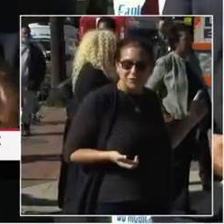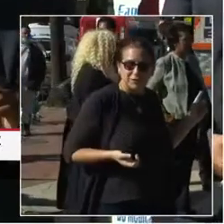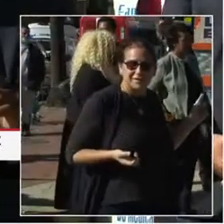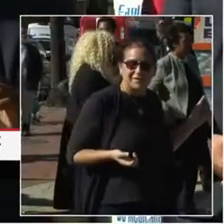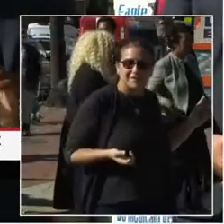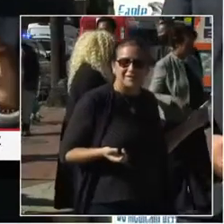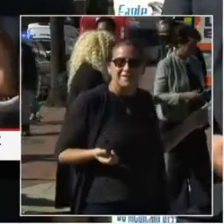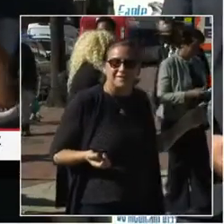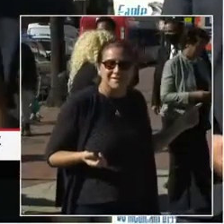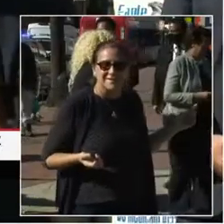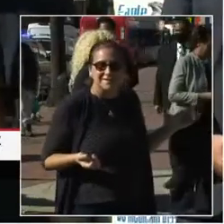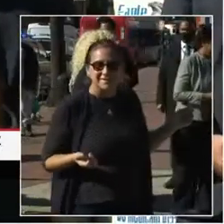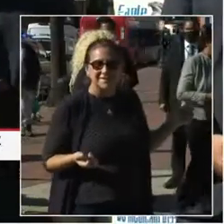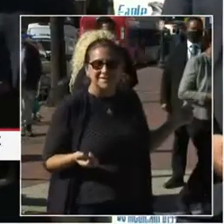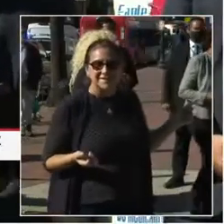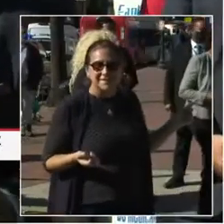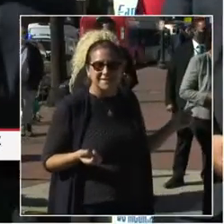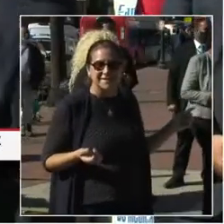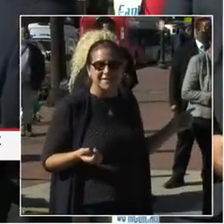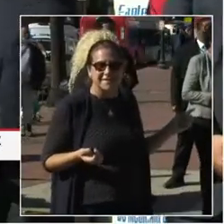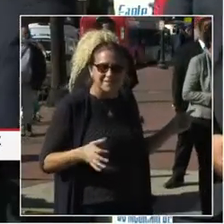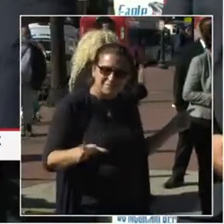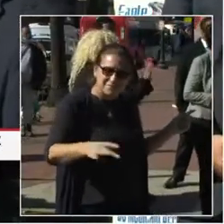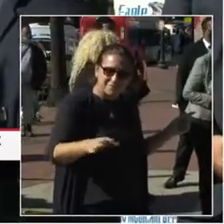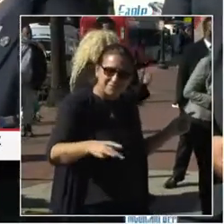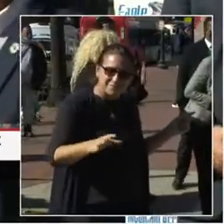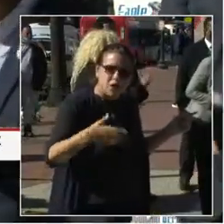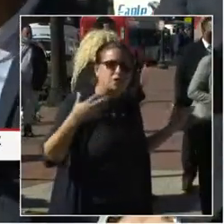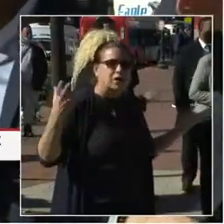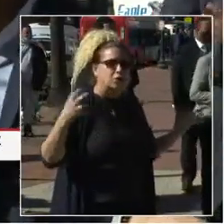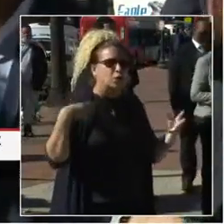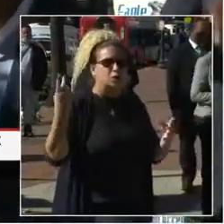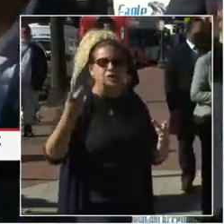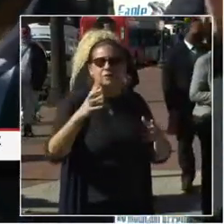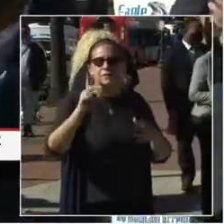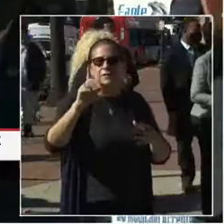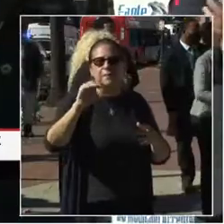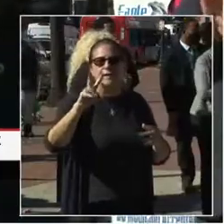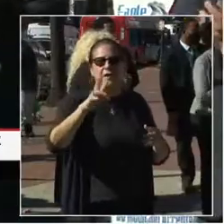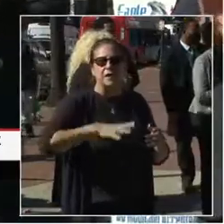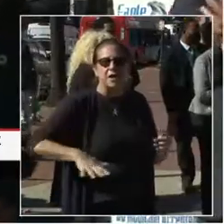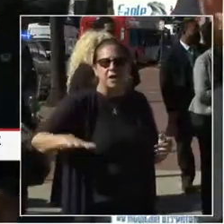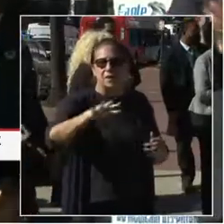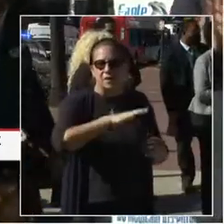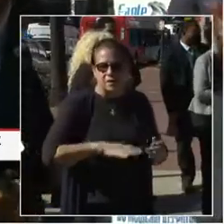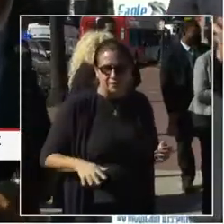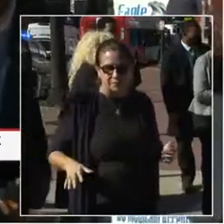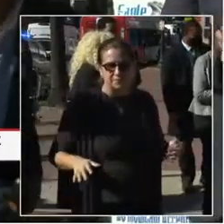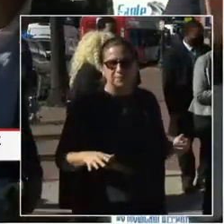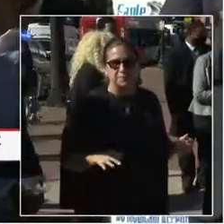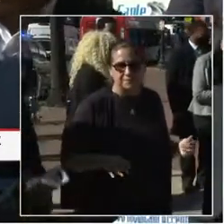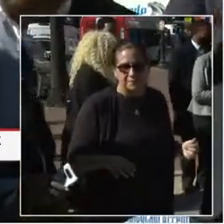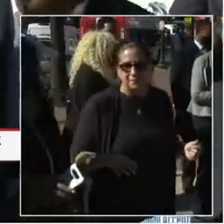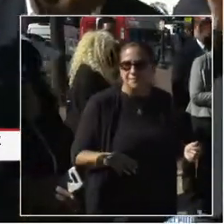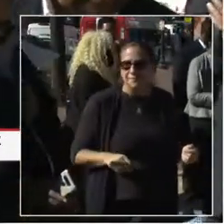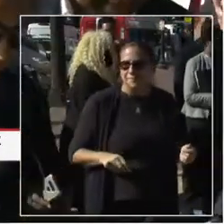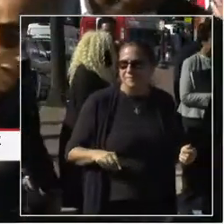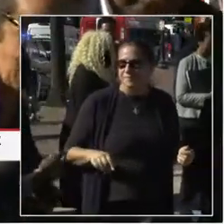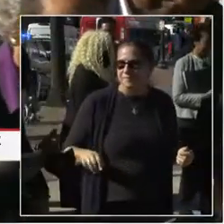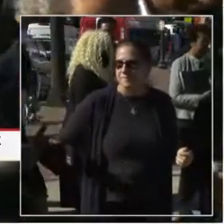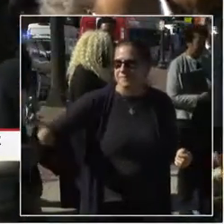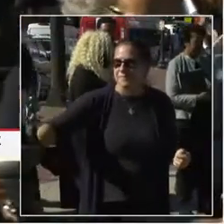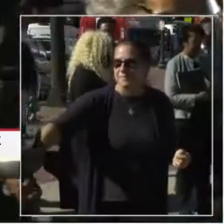the training that they need to sustain. So thank you so much. Let me bring you back. Thank you, darling. Thank you all. Thank you, everybody. Thank